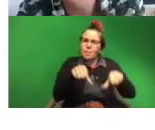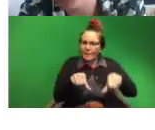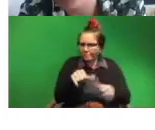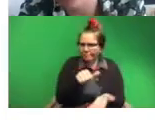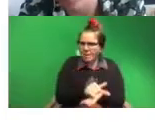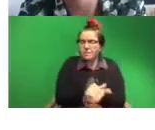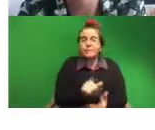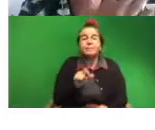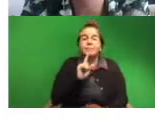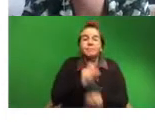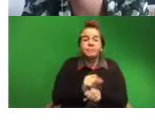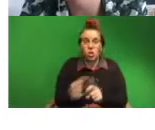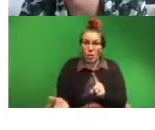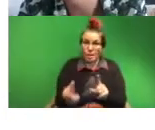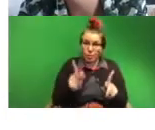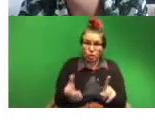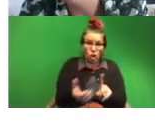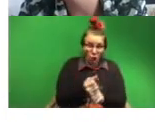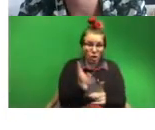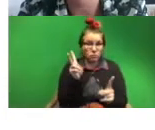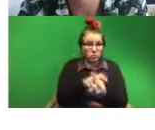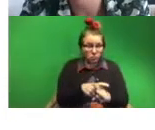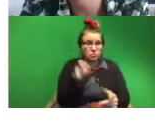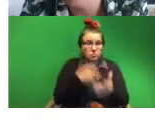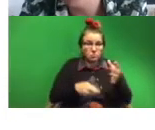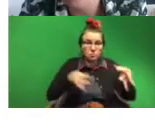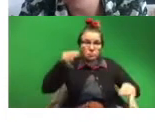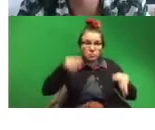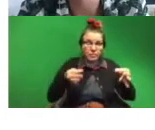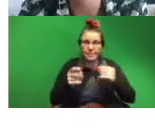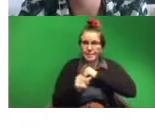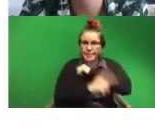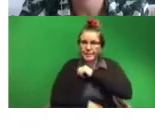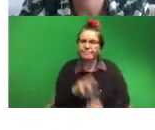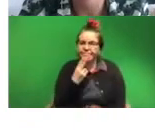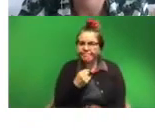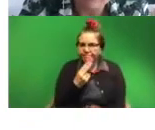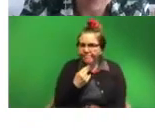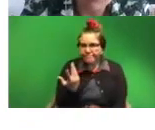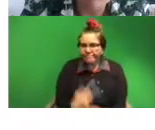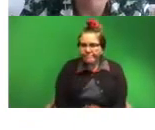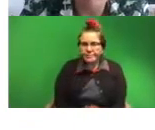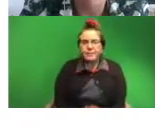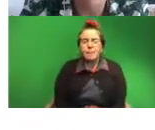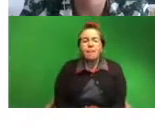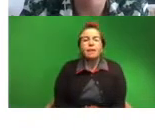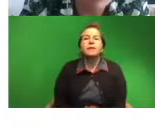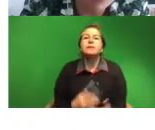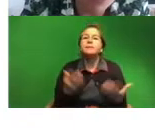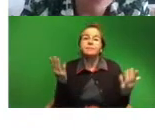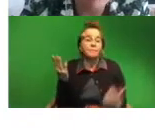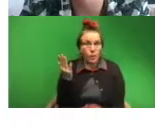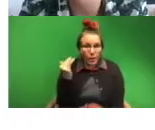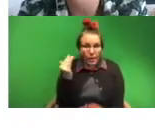someone actually is caught, actually prosecuted, the penalties are minimal, just minimal. Now, this is partially because